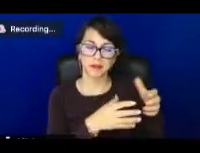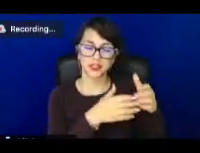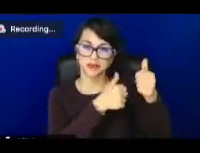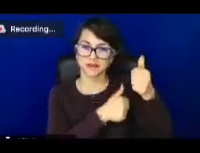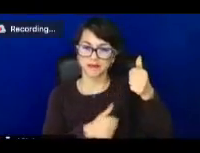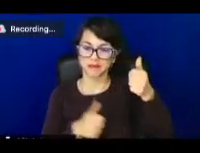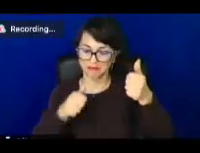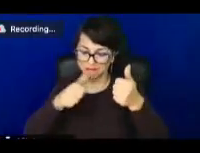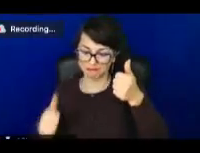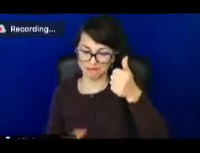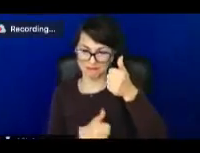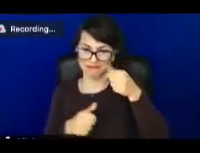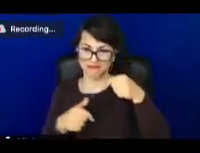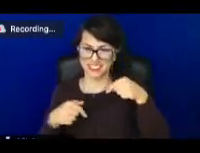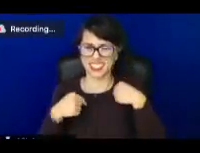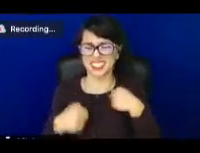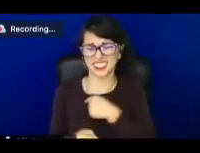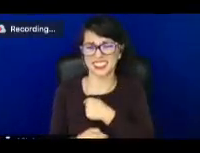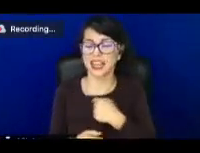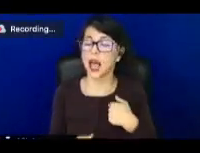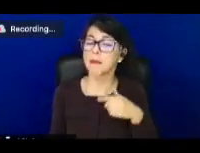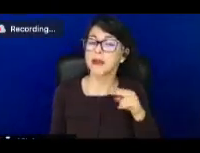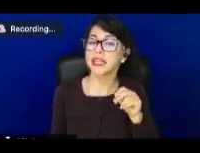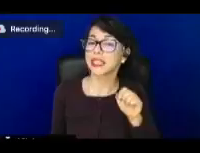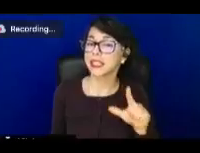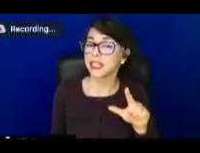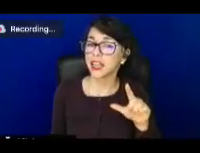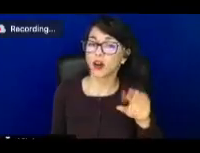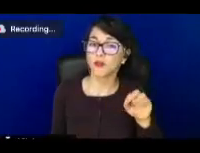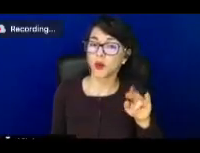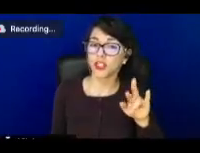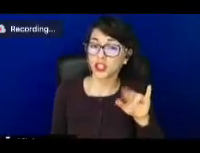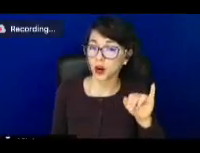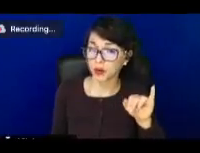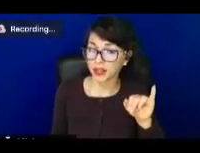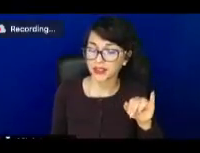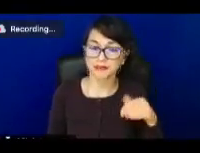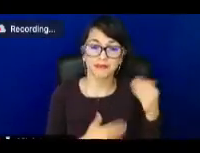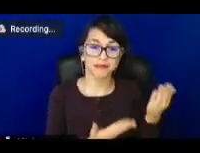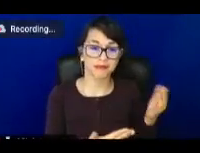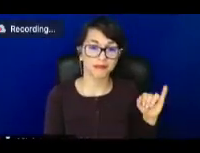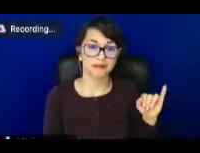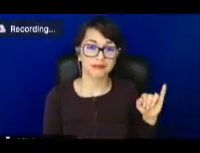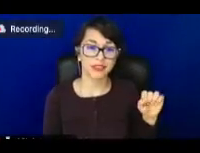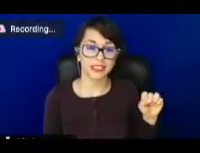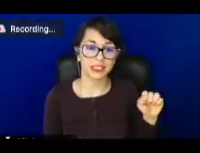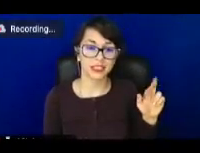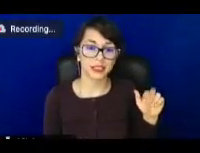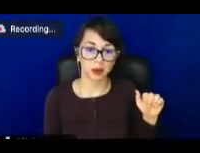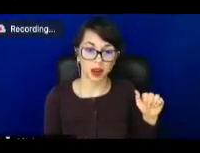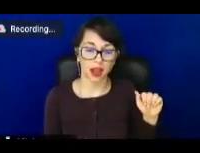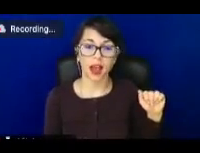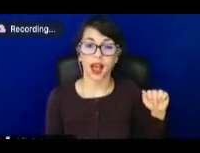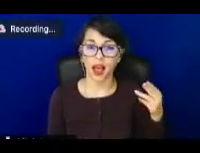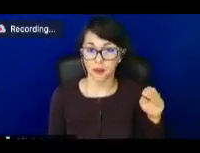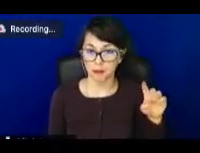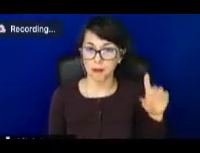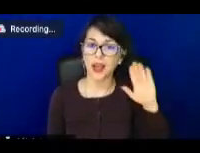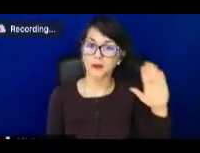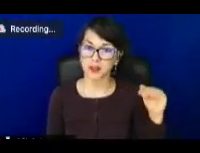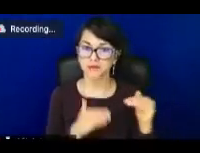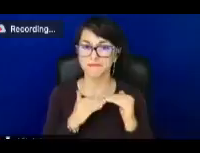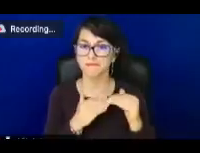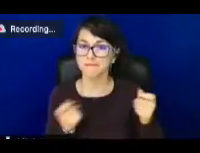Fornashari, along with my colleague Isra Ahmed. We will be hosting this meeting today. So I'm going to start